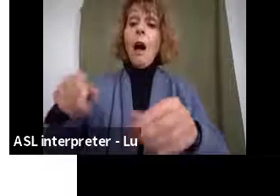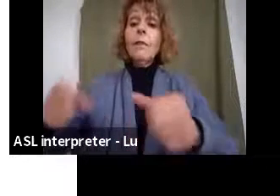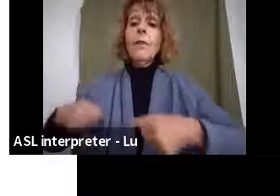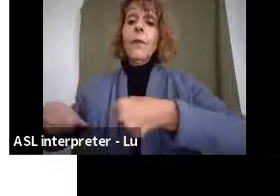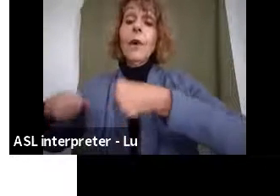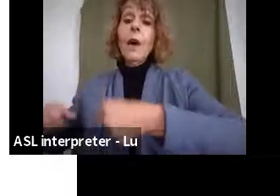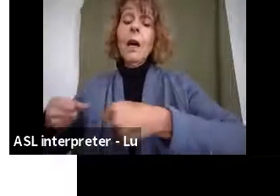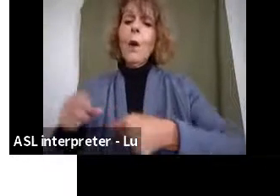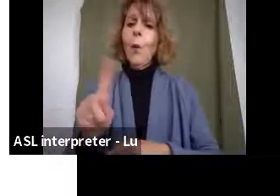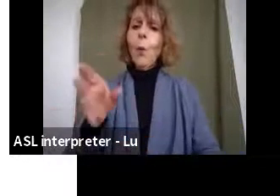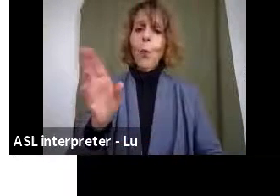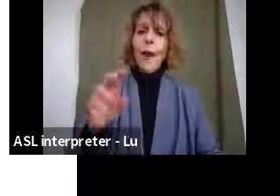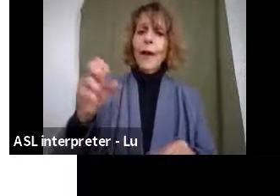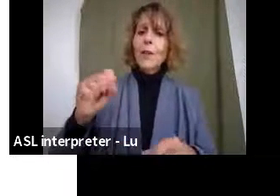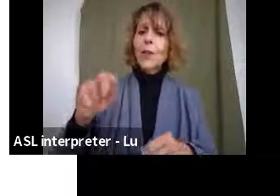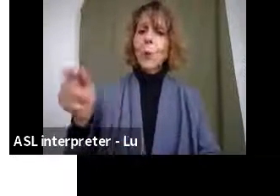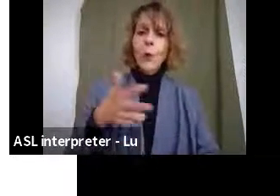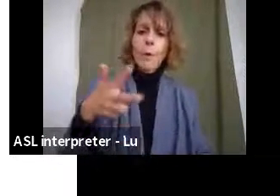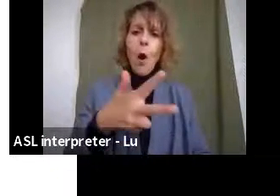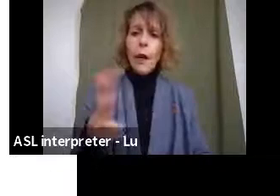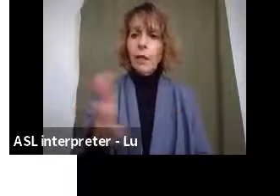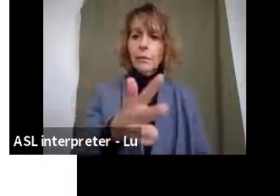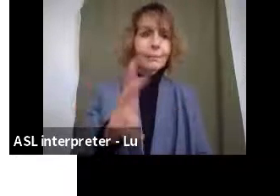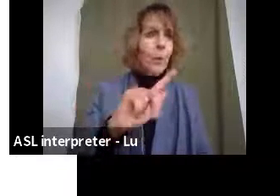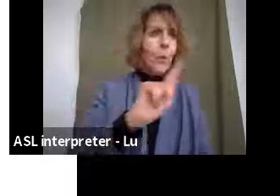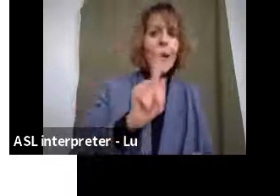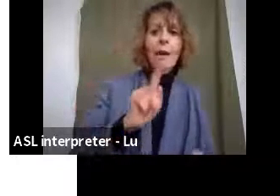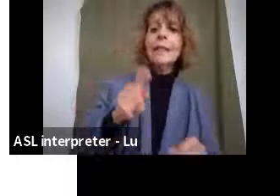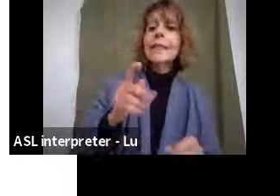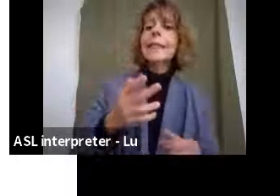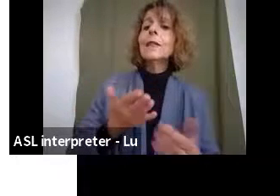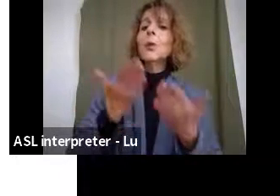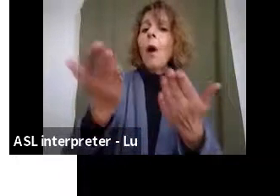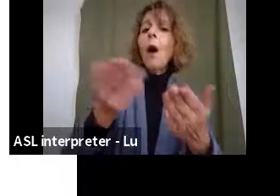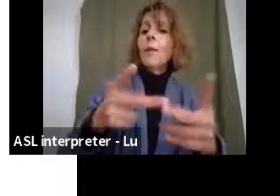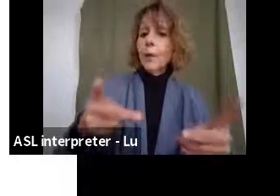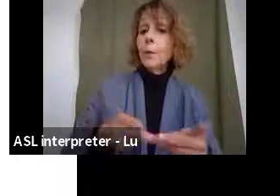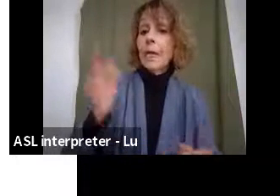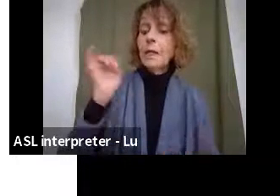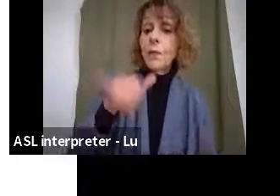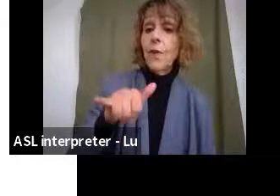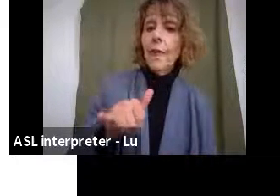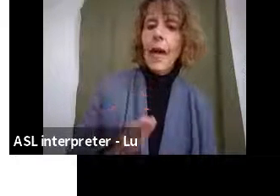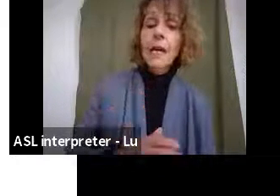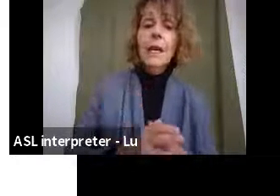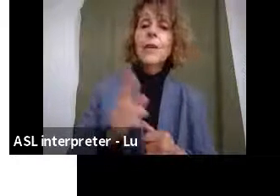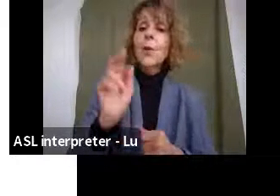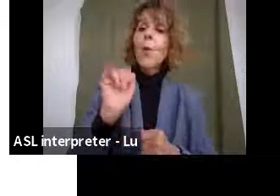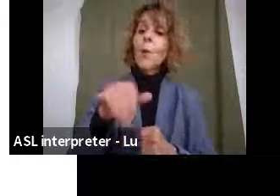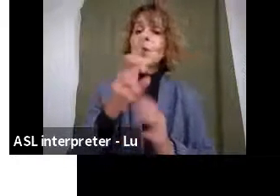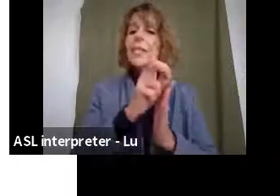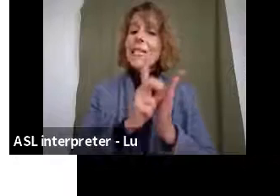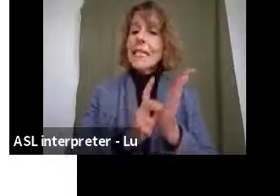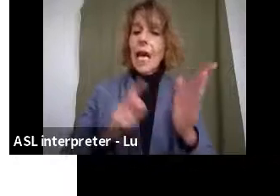devices. When interacting with people who have mobility devices,